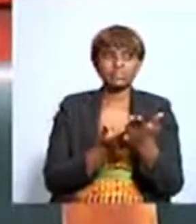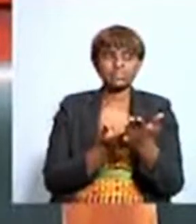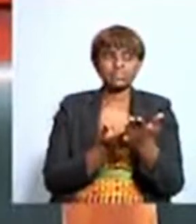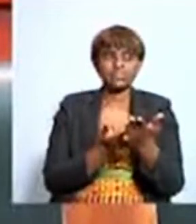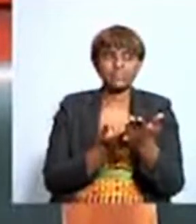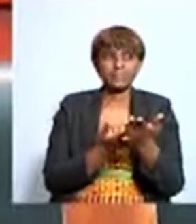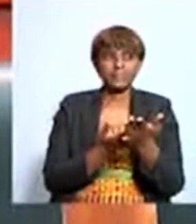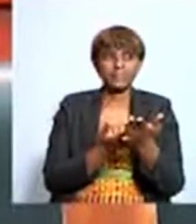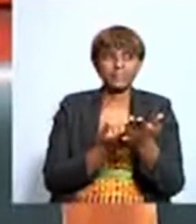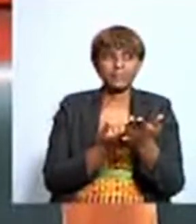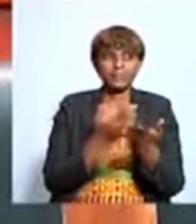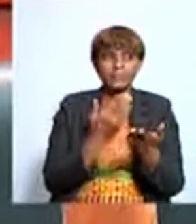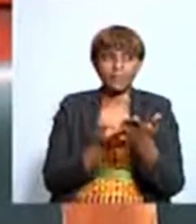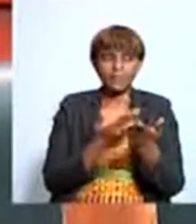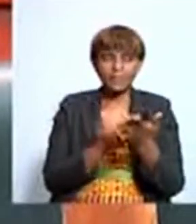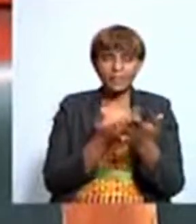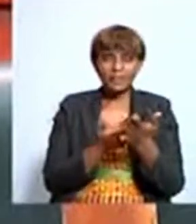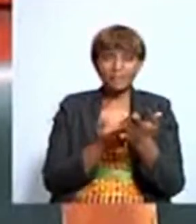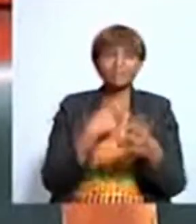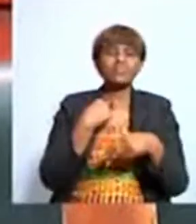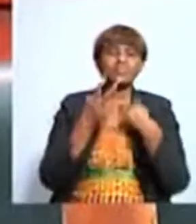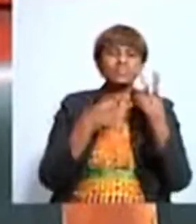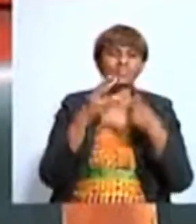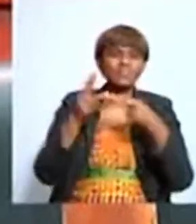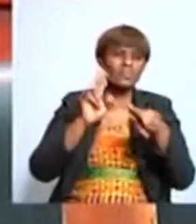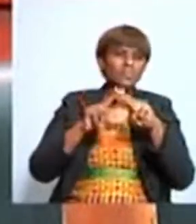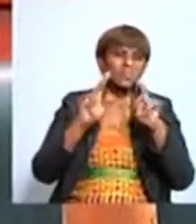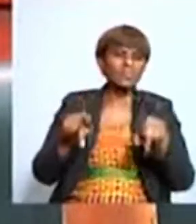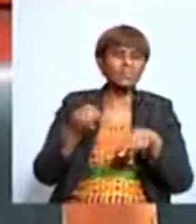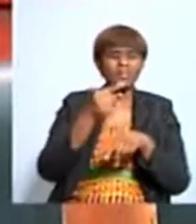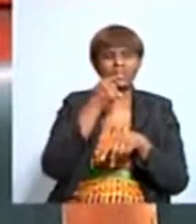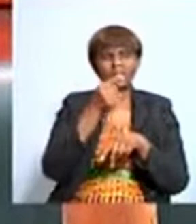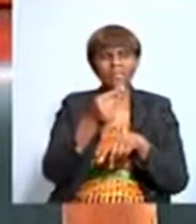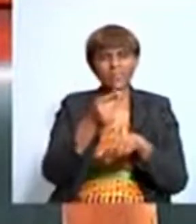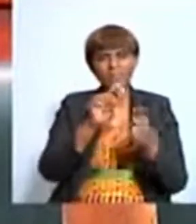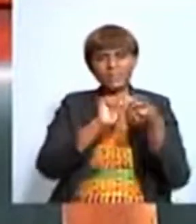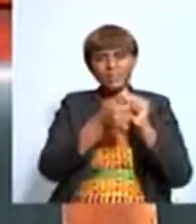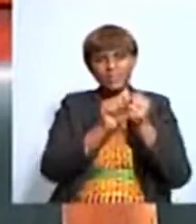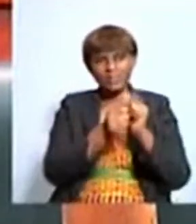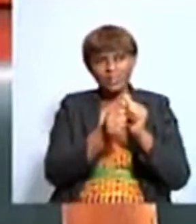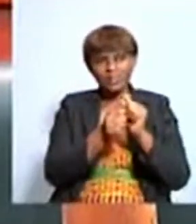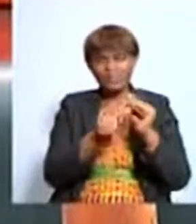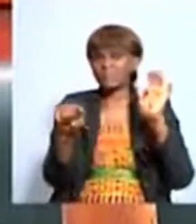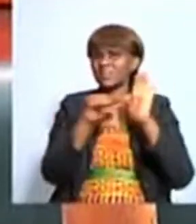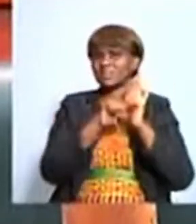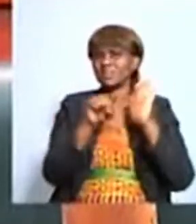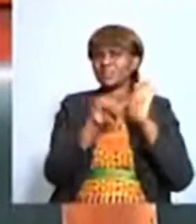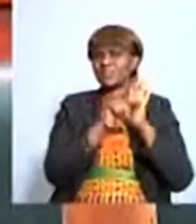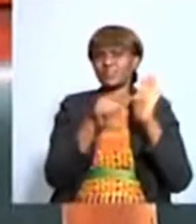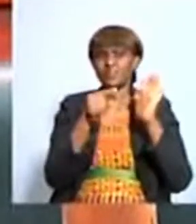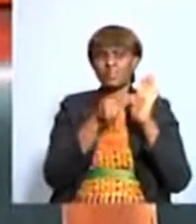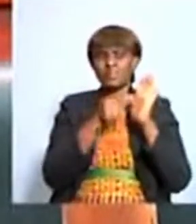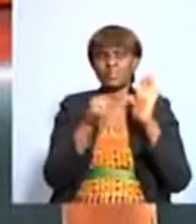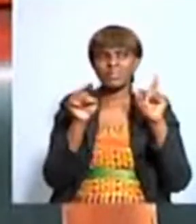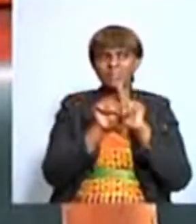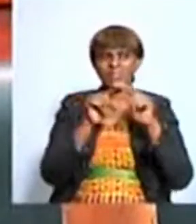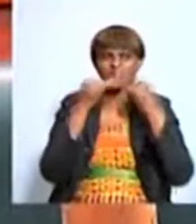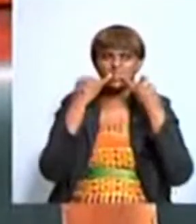on the voice intonation of the chair when saying the amendment is negative, the intonation